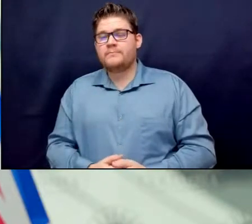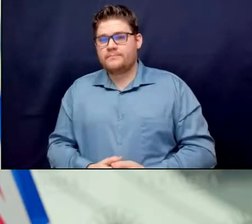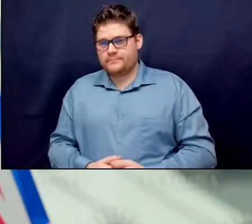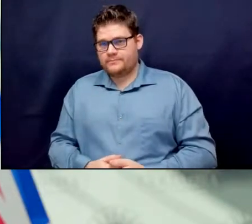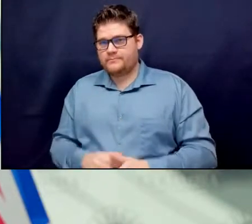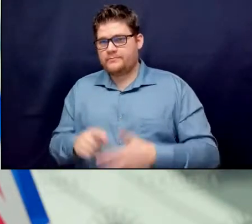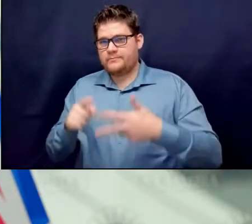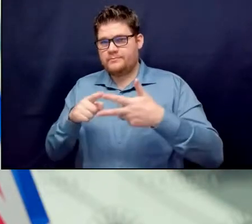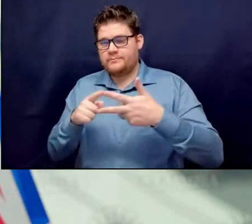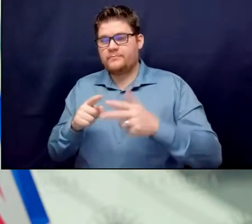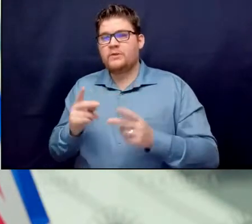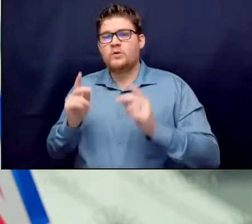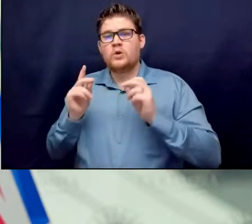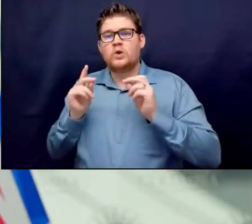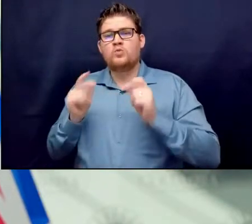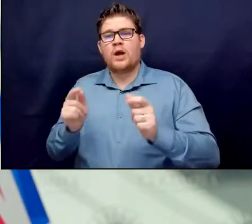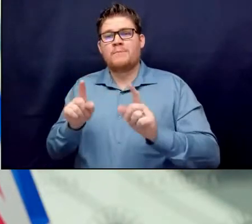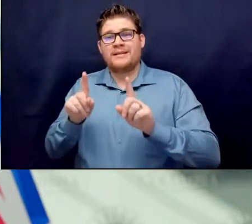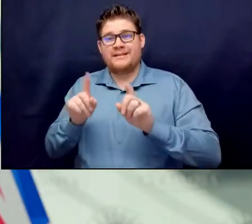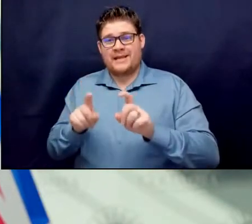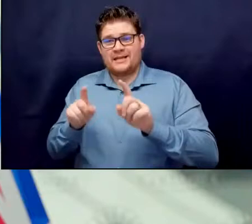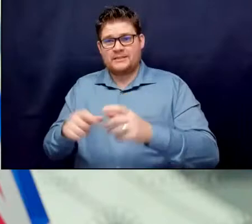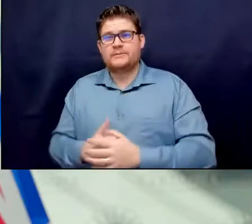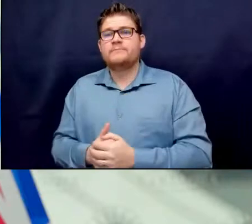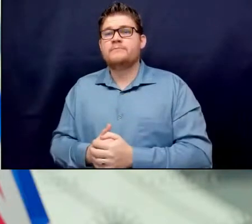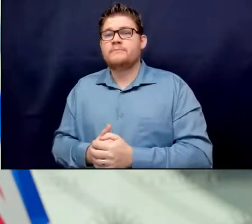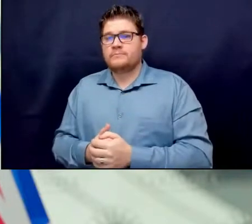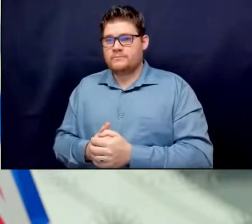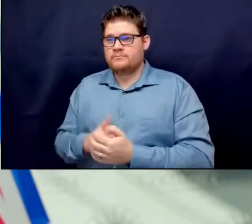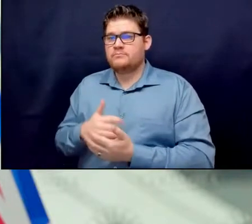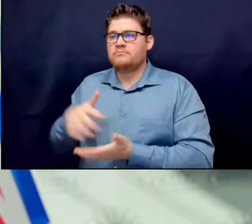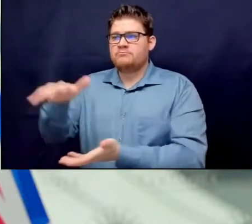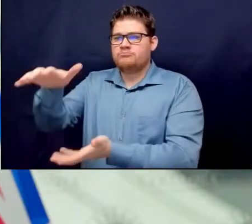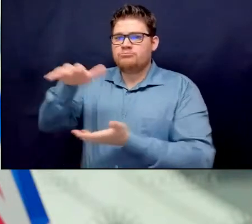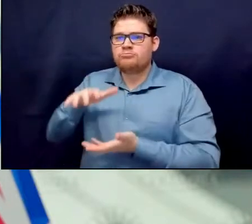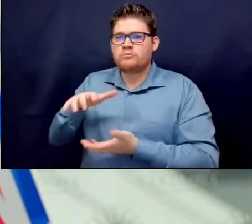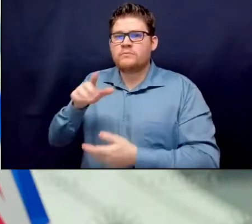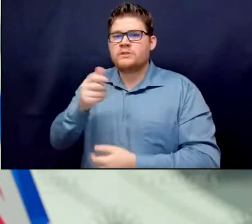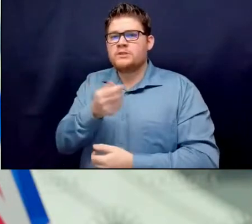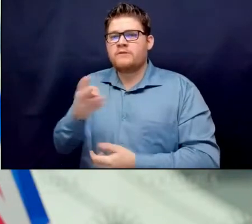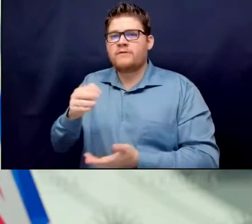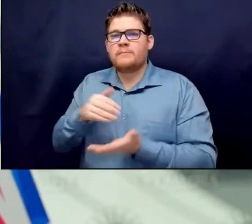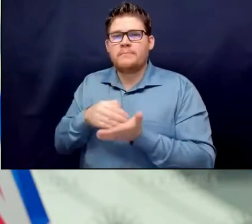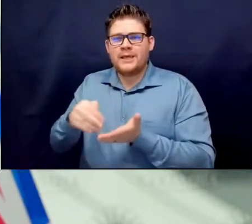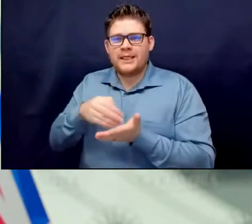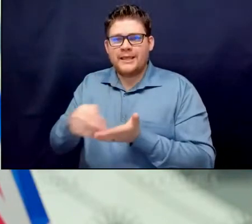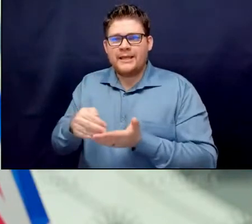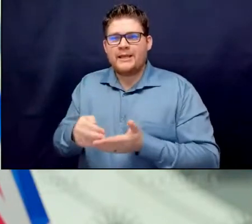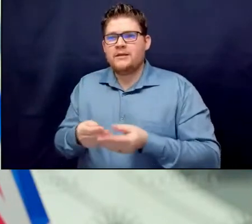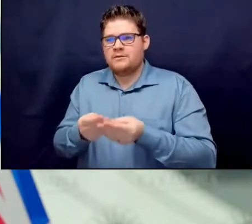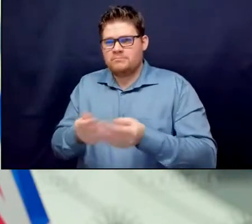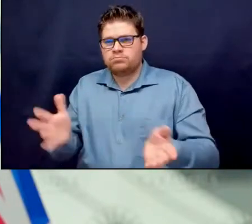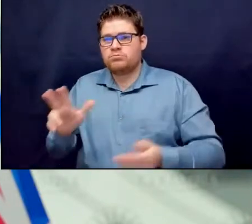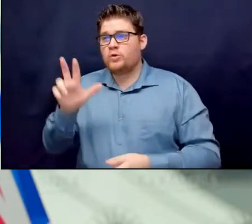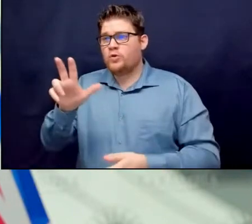BC has received 4,859,800 rapid tests total, and deployed